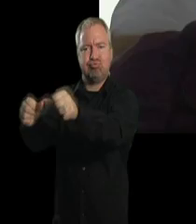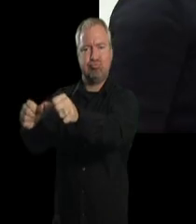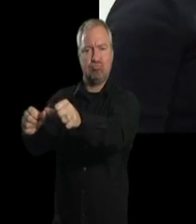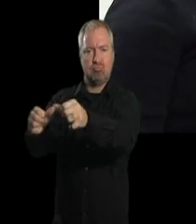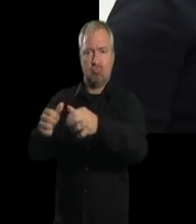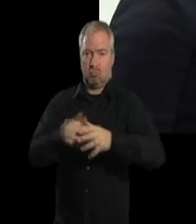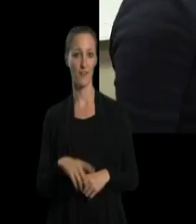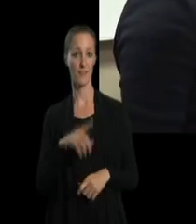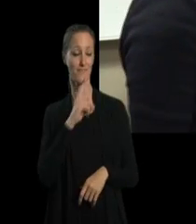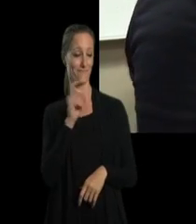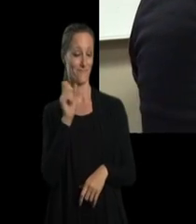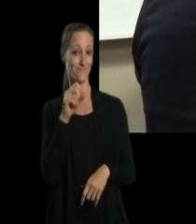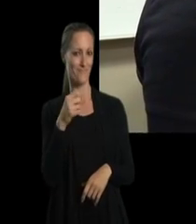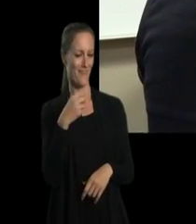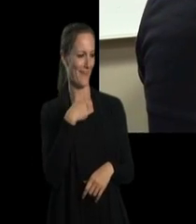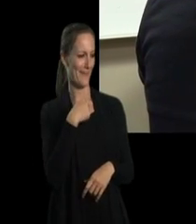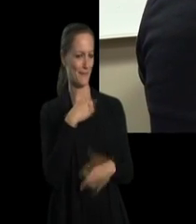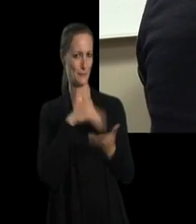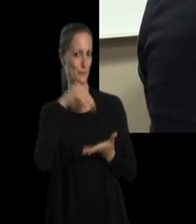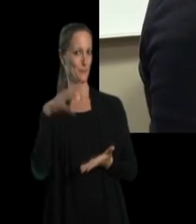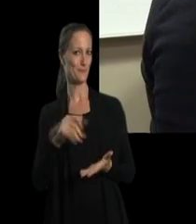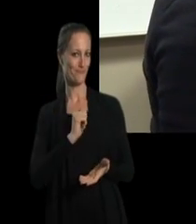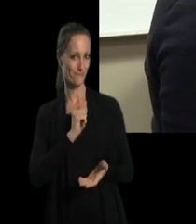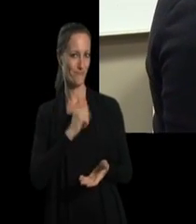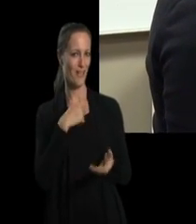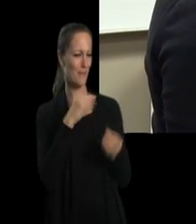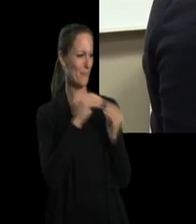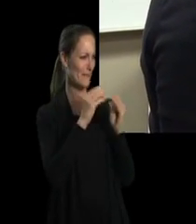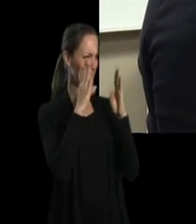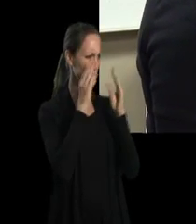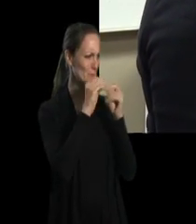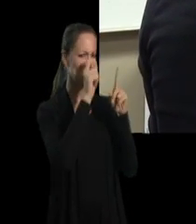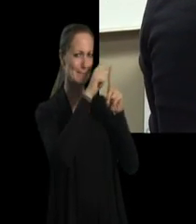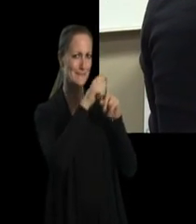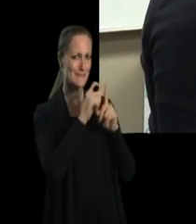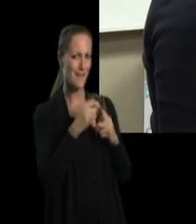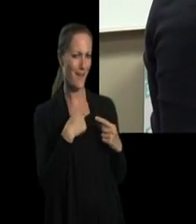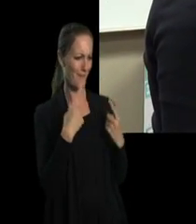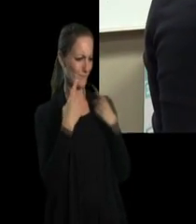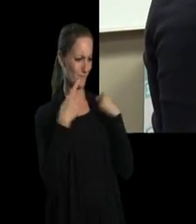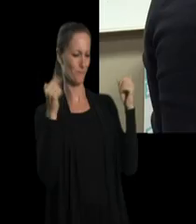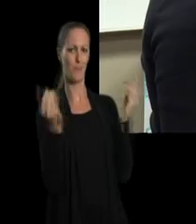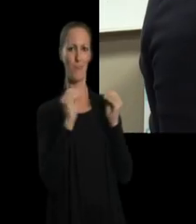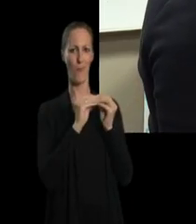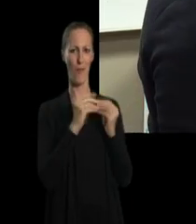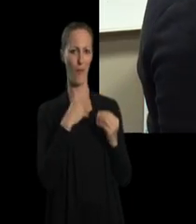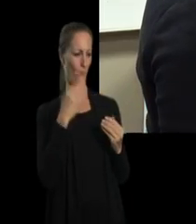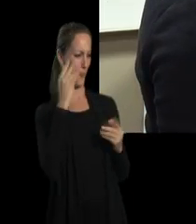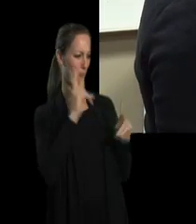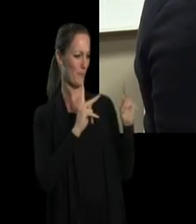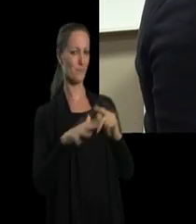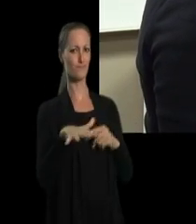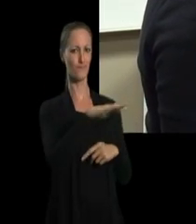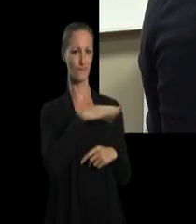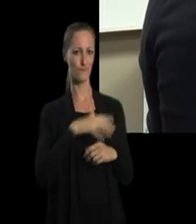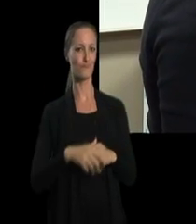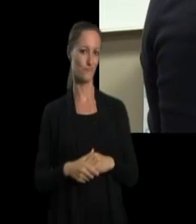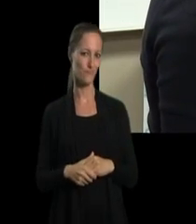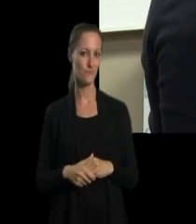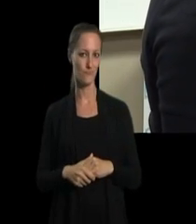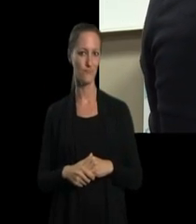program. I am more attentive to detail, and I have accomplished being